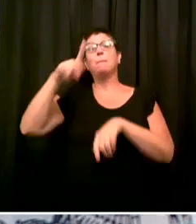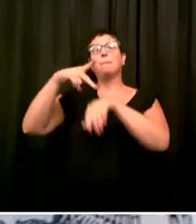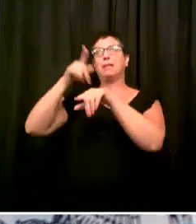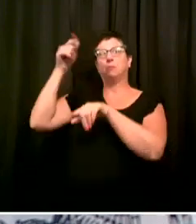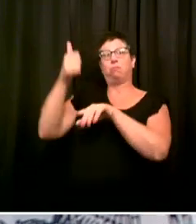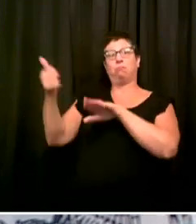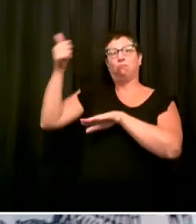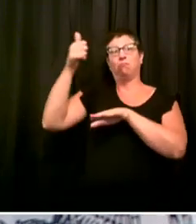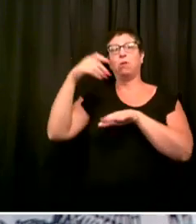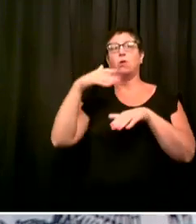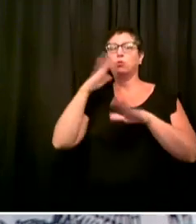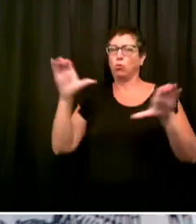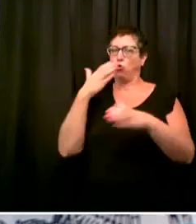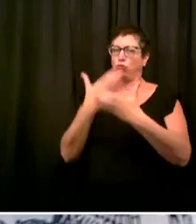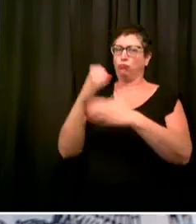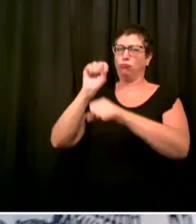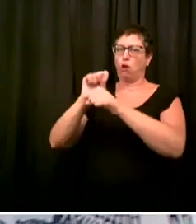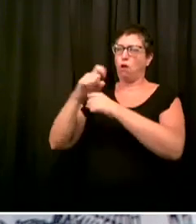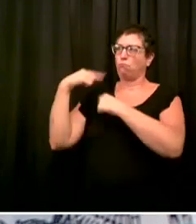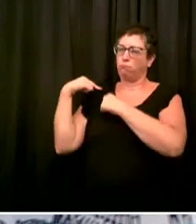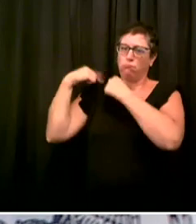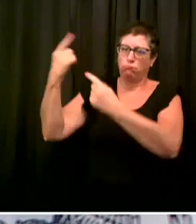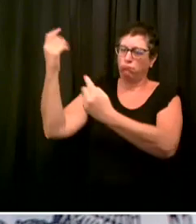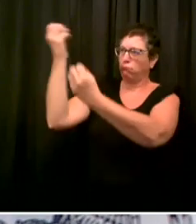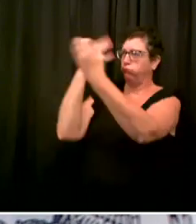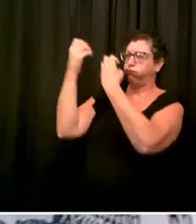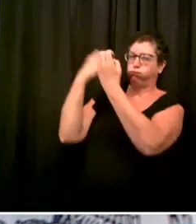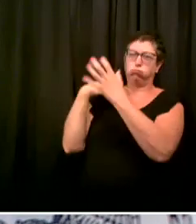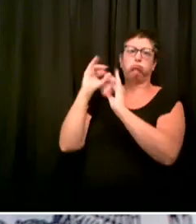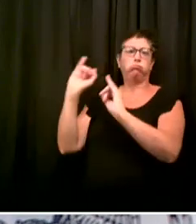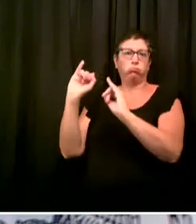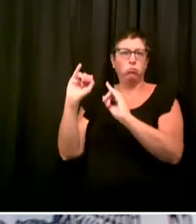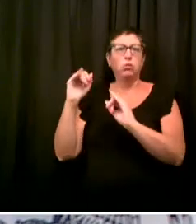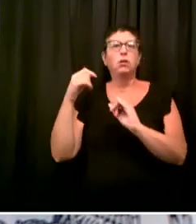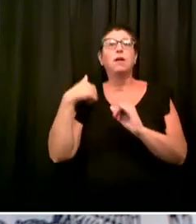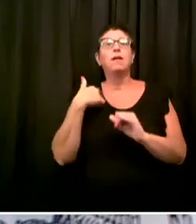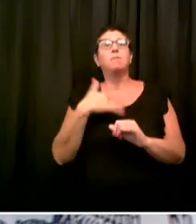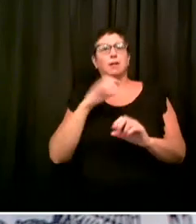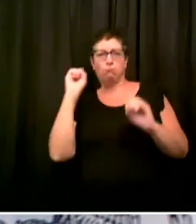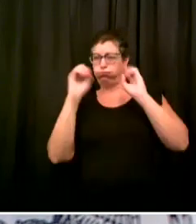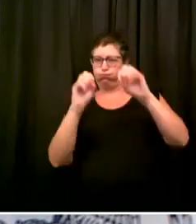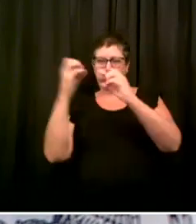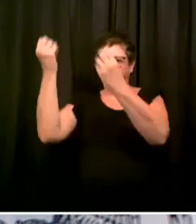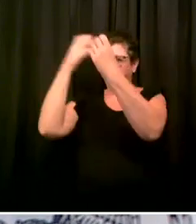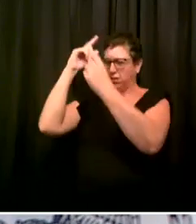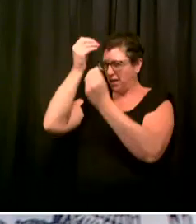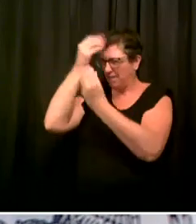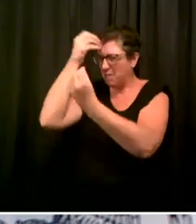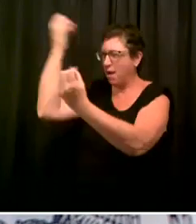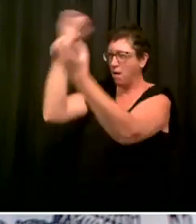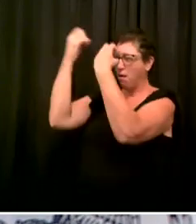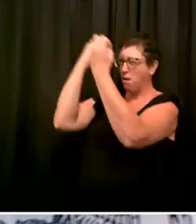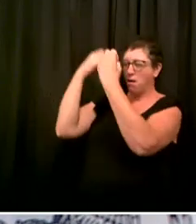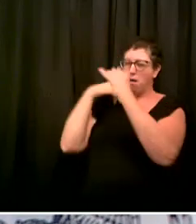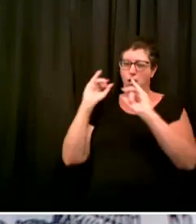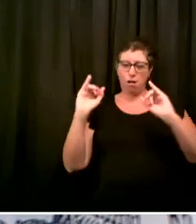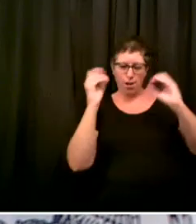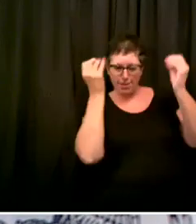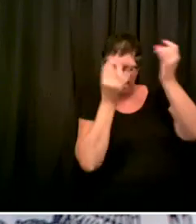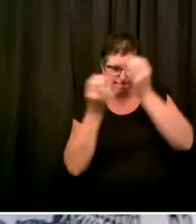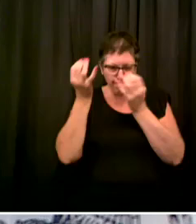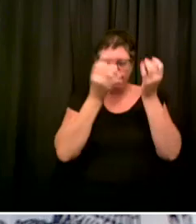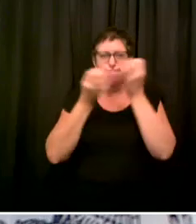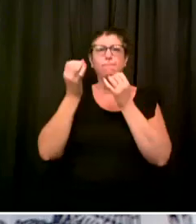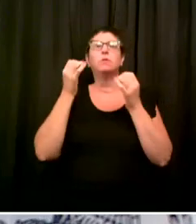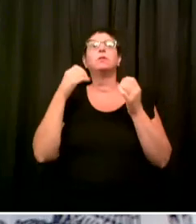in the next few days to fill in the blanks and get moving. We expect schools to be communicating with their parents throughout this week in terms